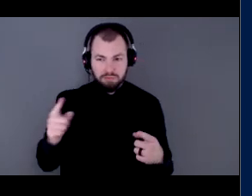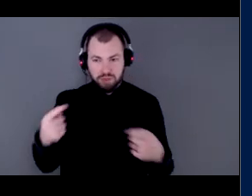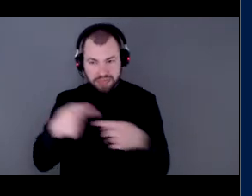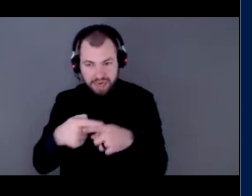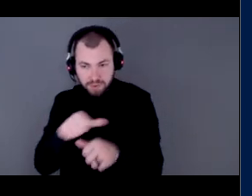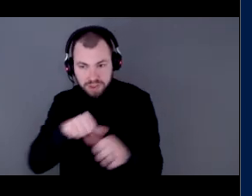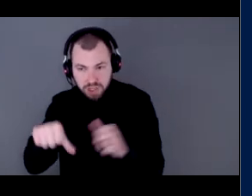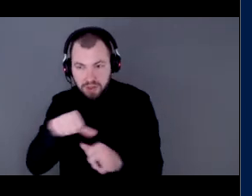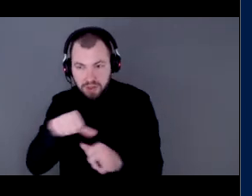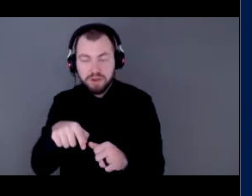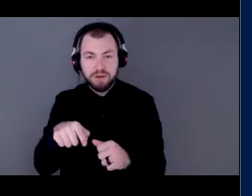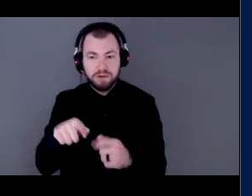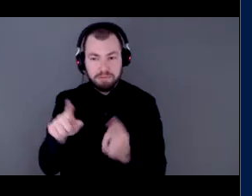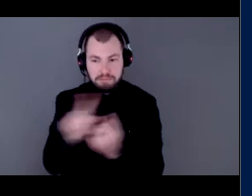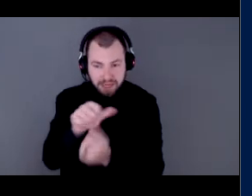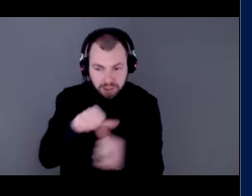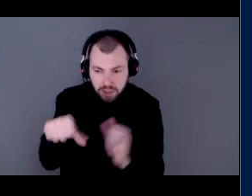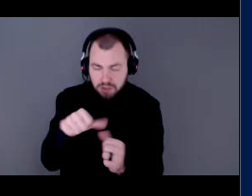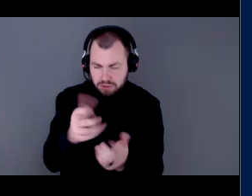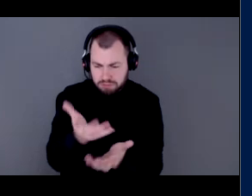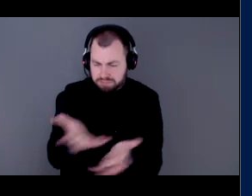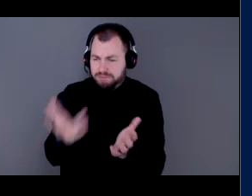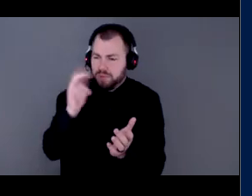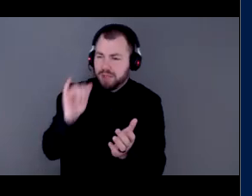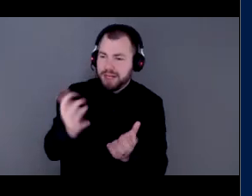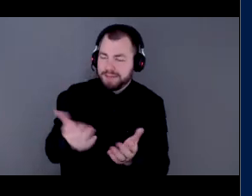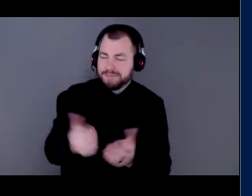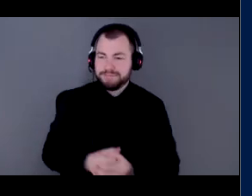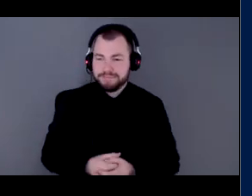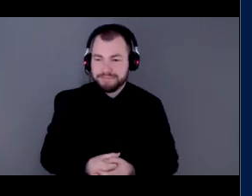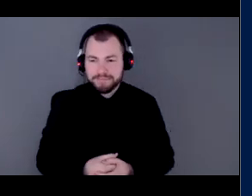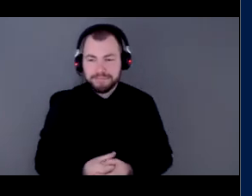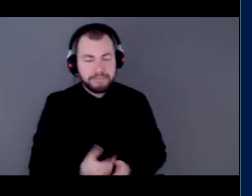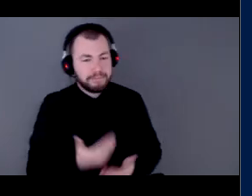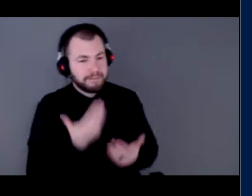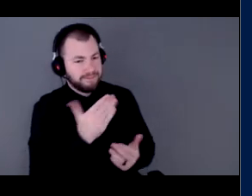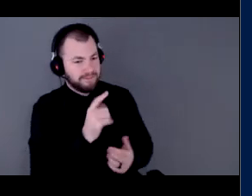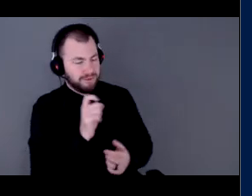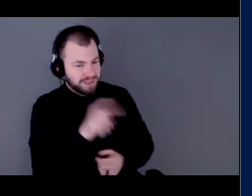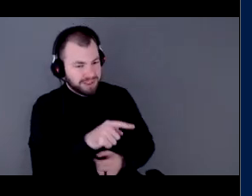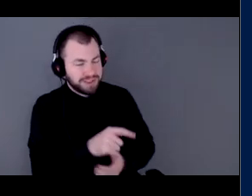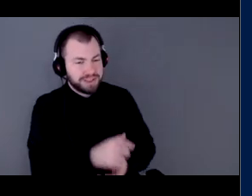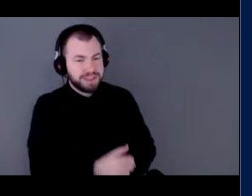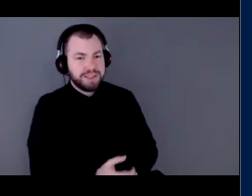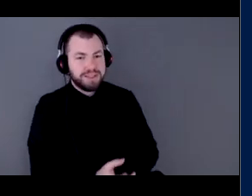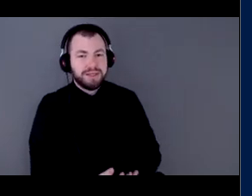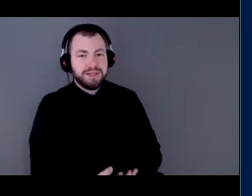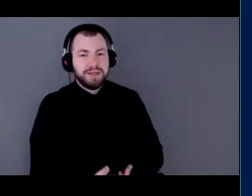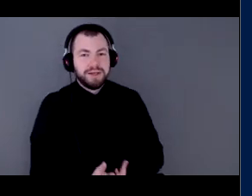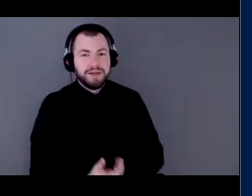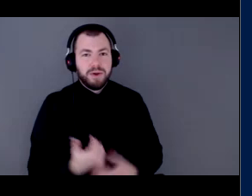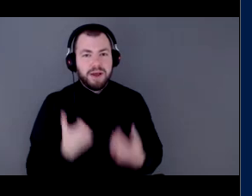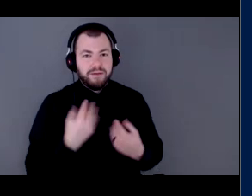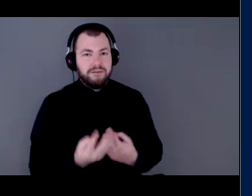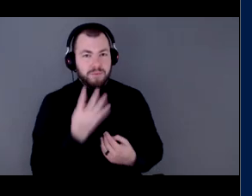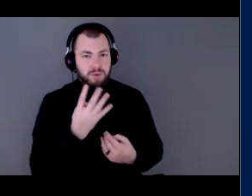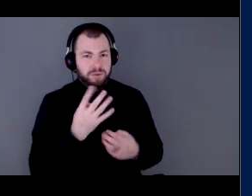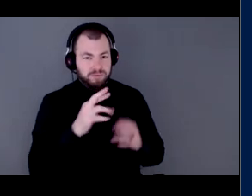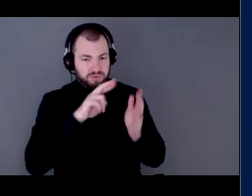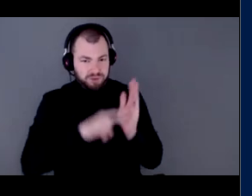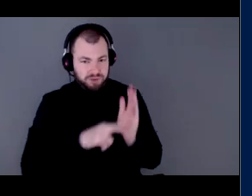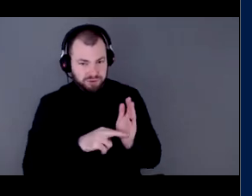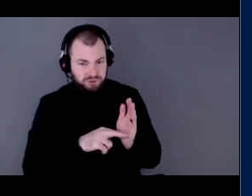might look like. Thank you for the question. So We have four research tracks, and we have